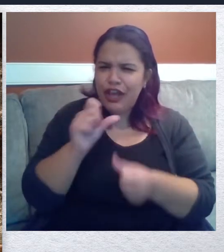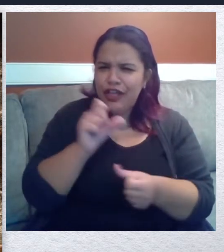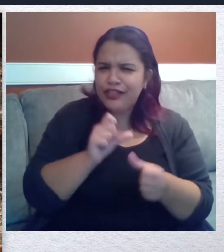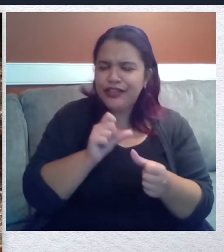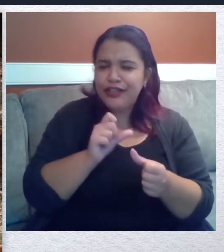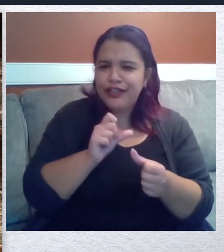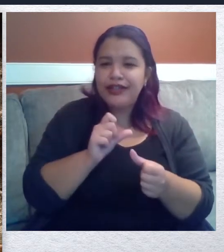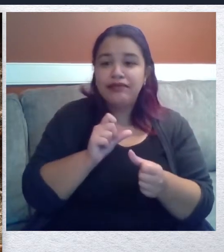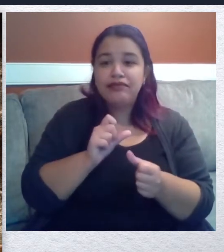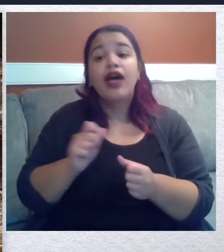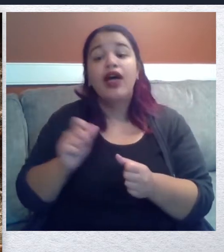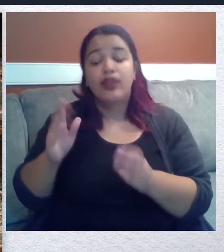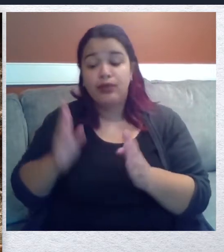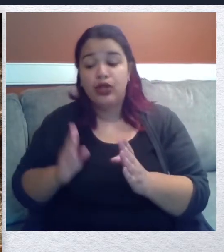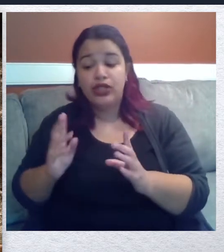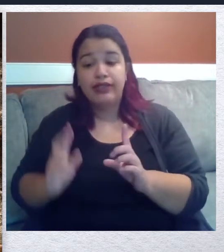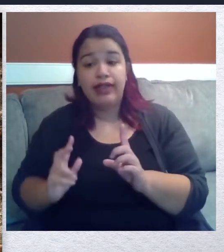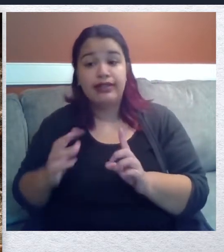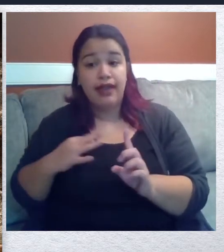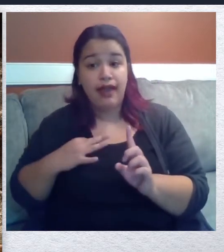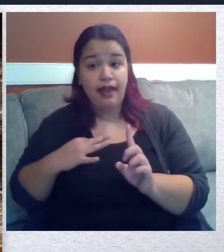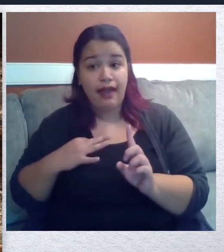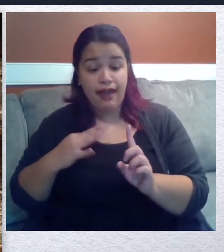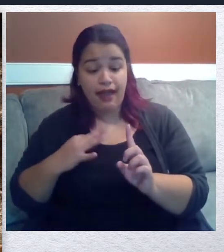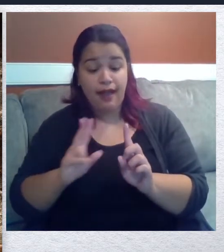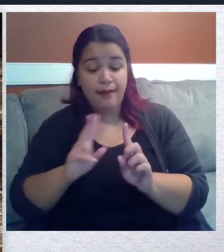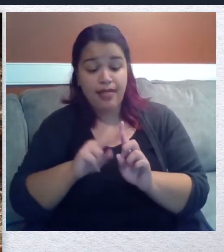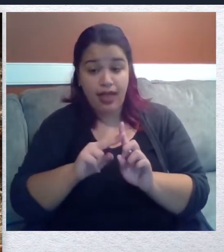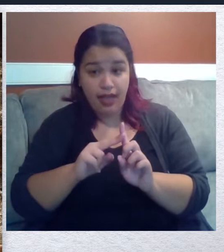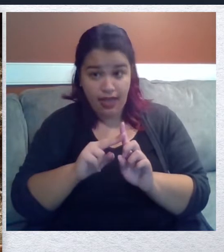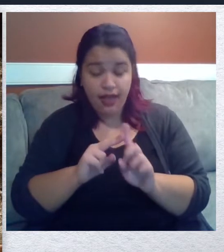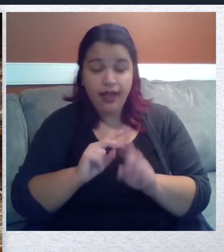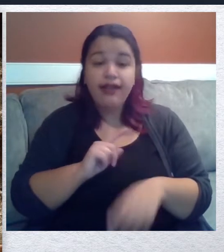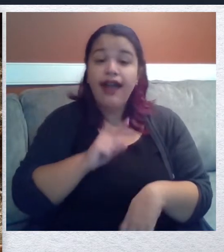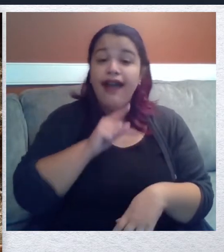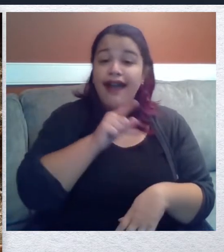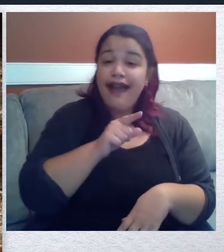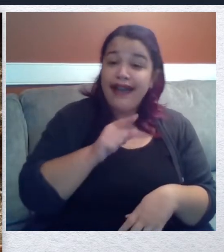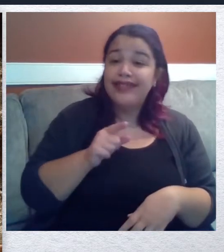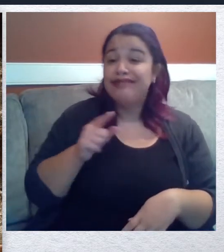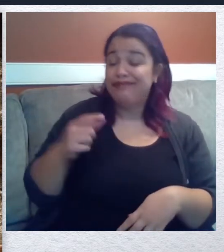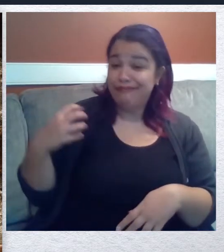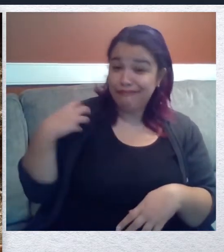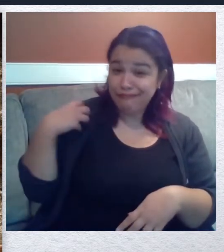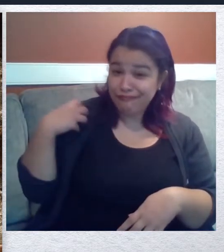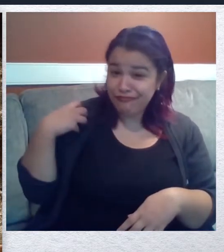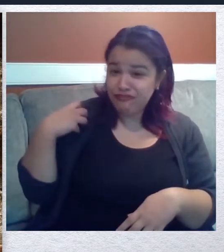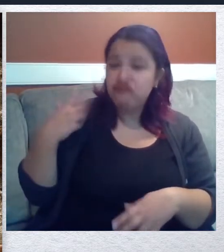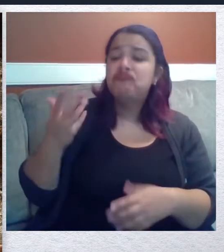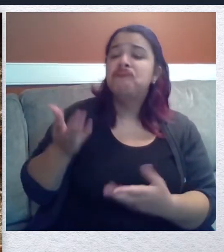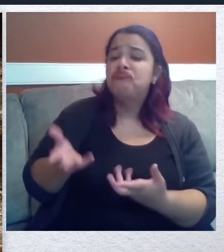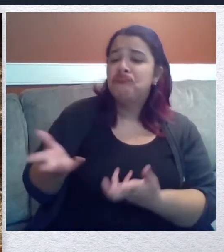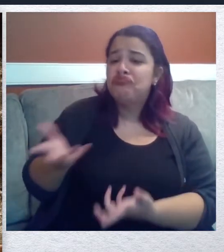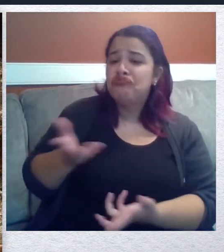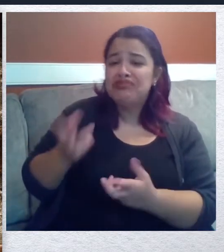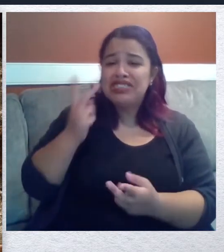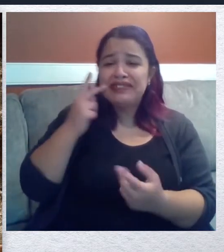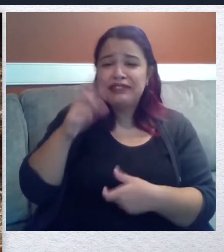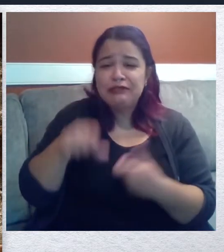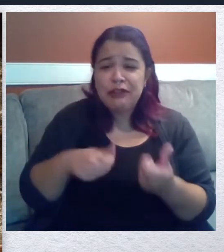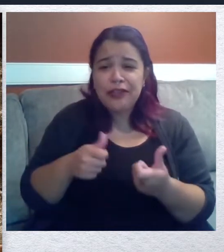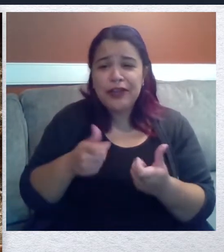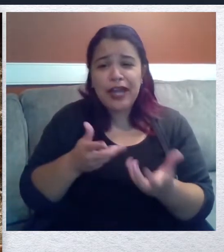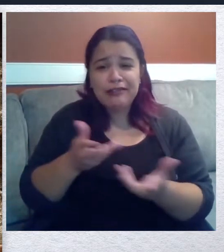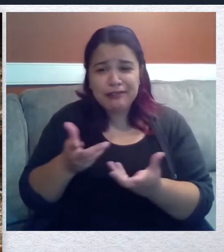interviewers. The interviewer and the candidate can see each other and interact naturally.